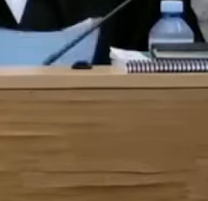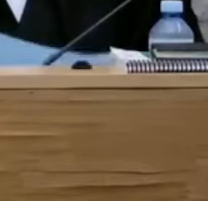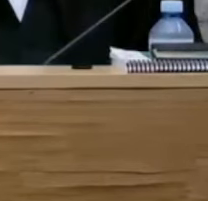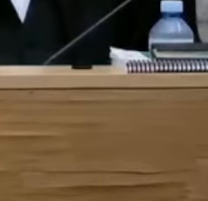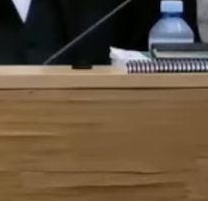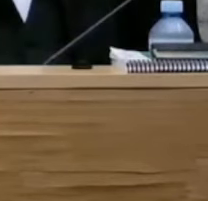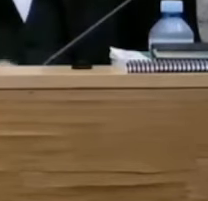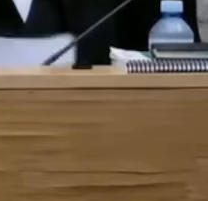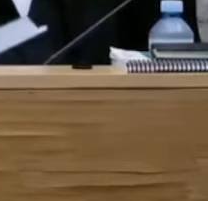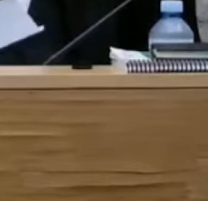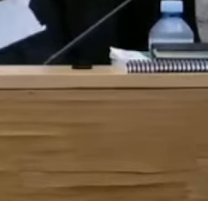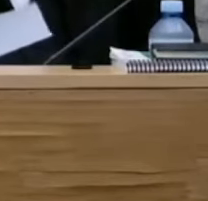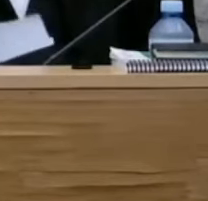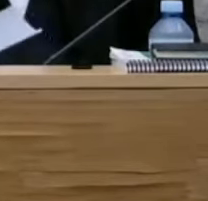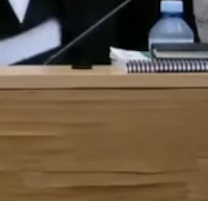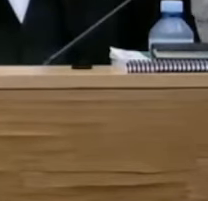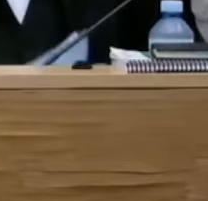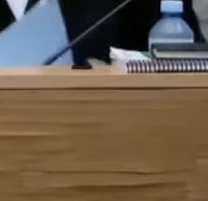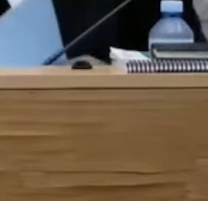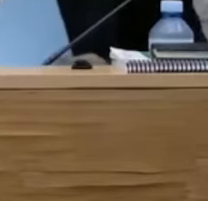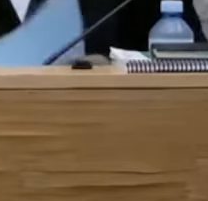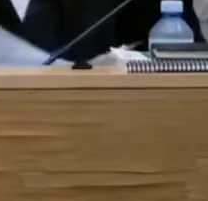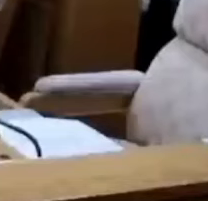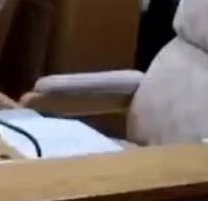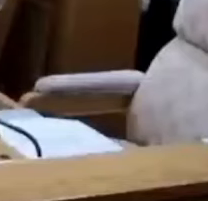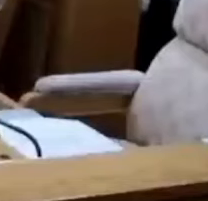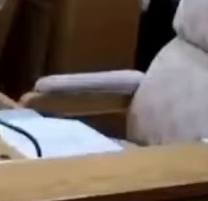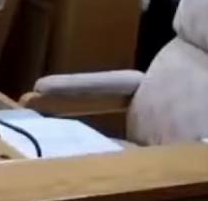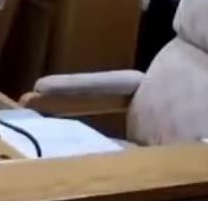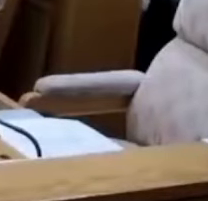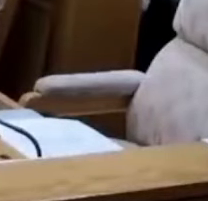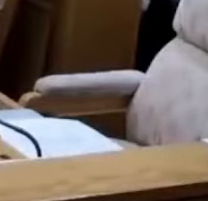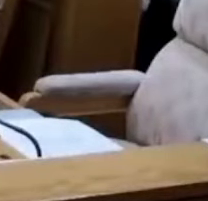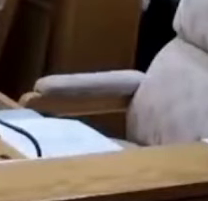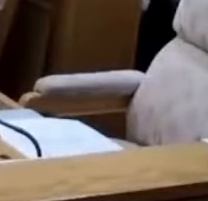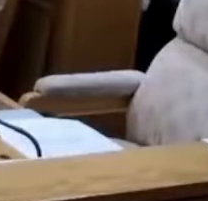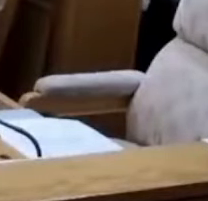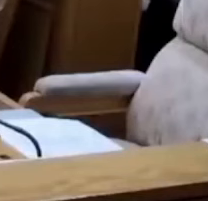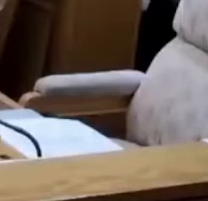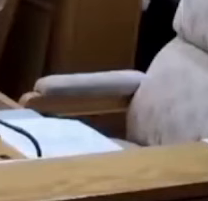Minister Mondli Ngungubele, who has laid a strong foundation which we will build from.